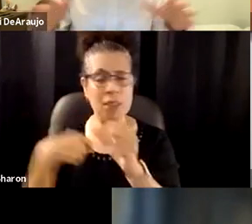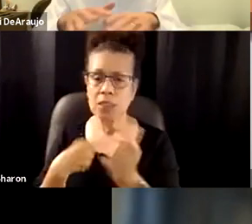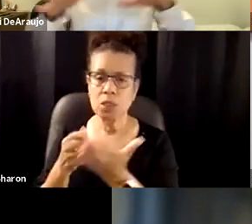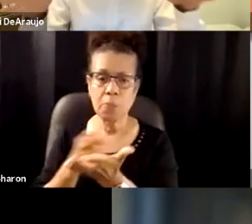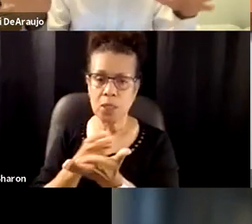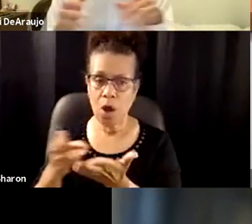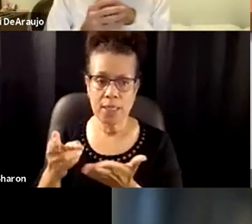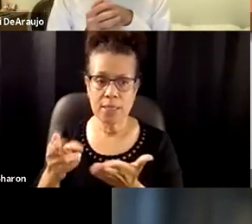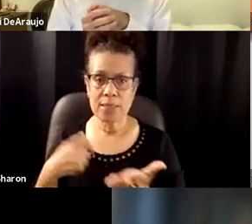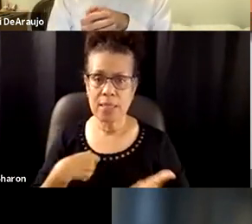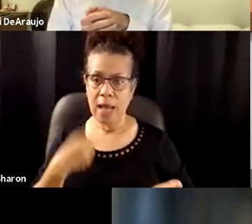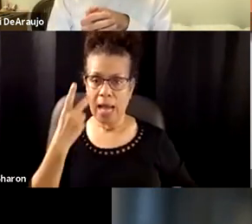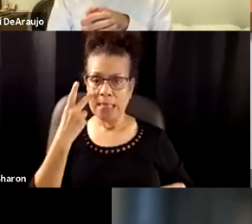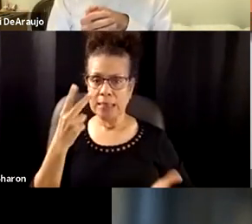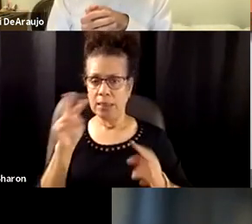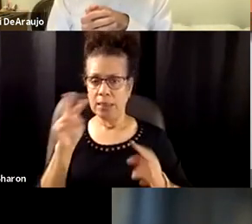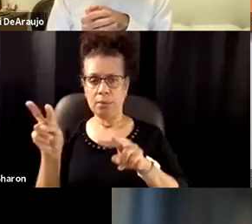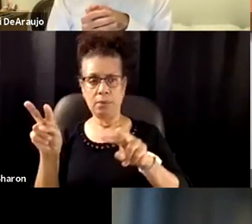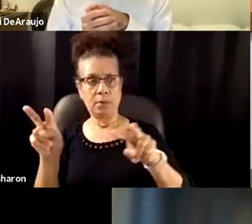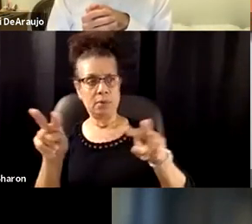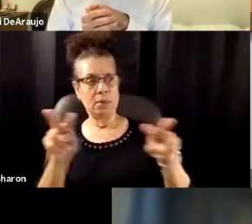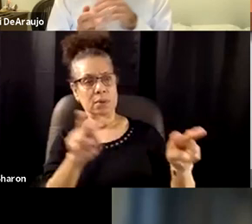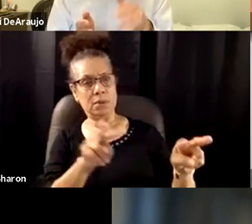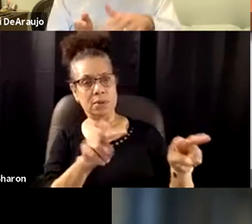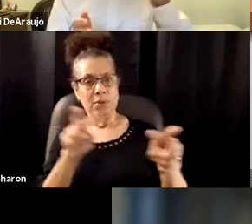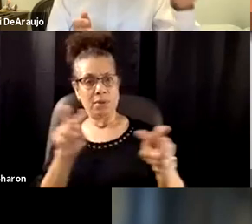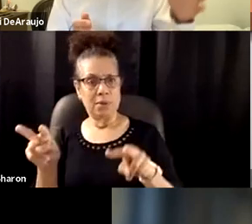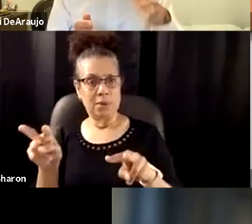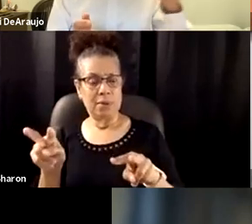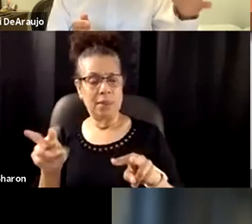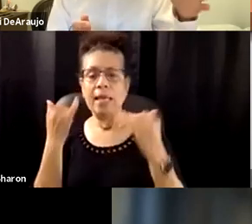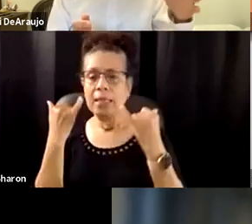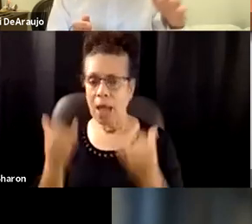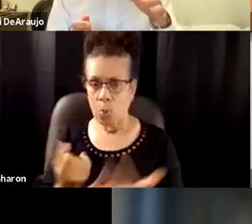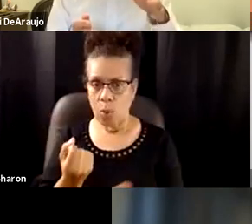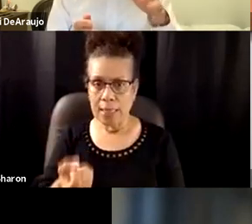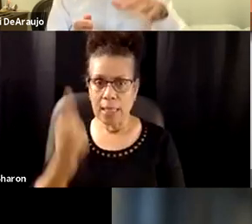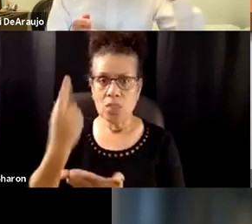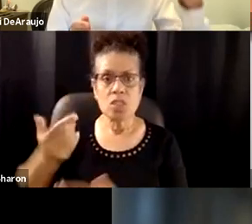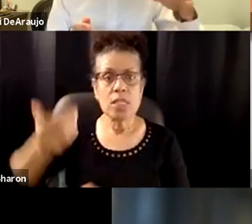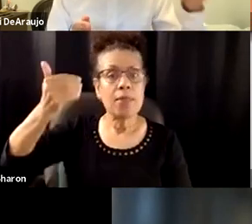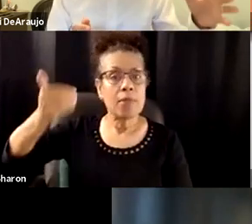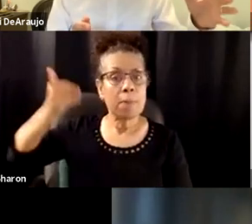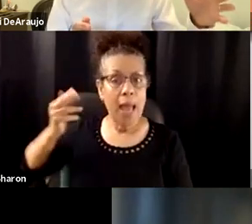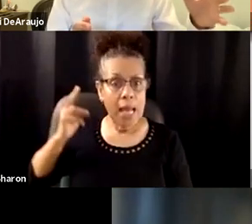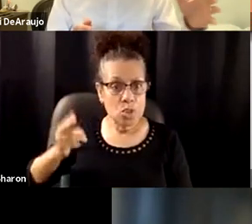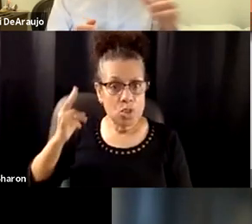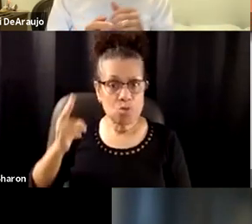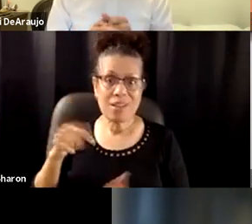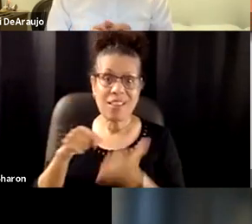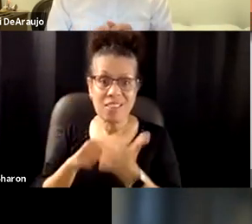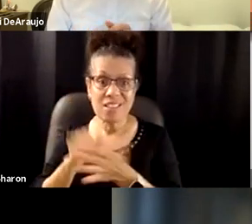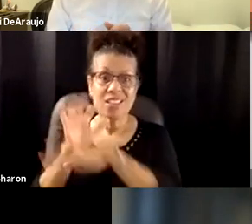kind of see the the landscape right now um and then now understanding the history of this this happens on a regular